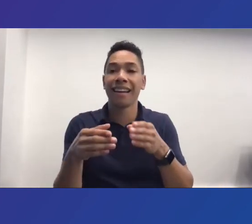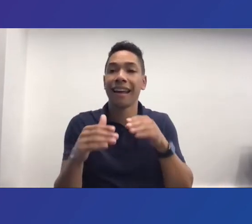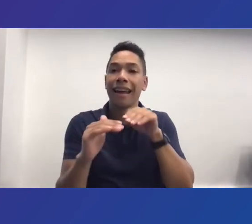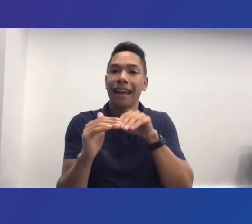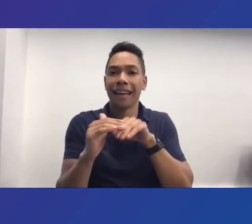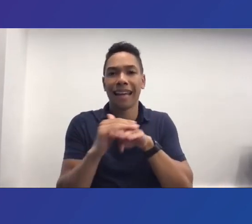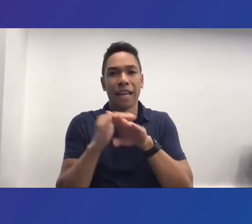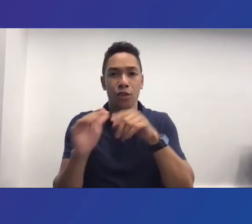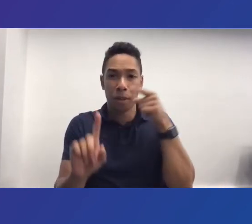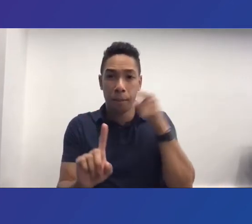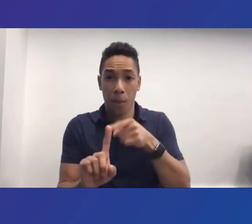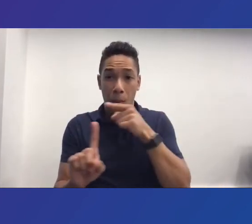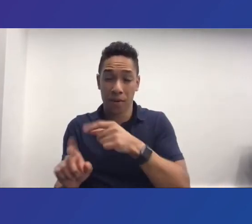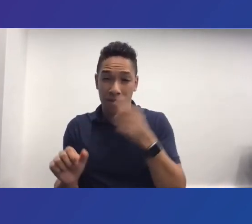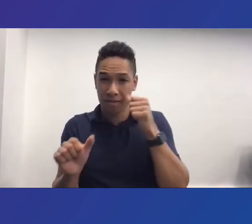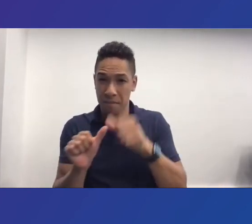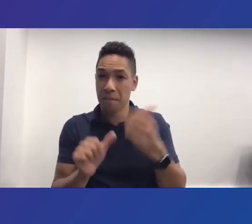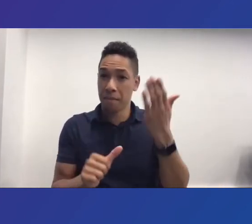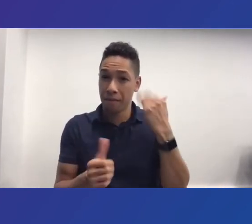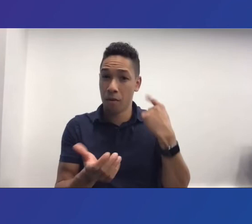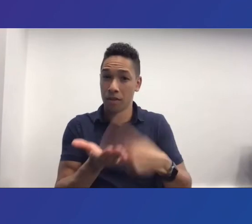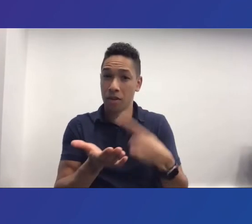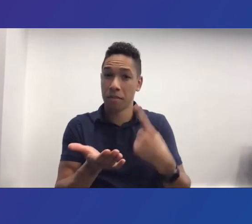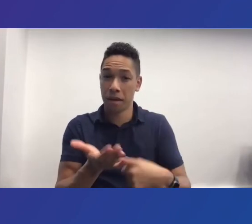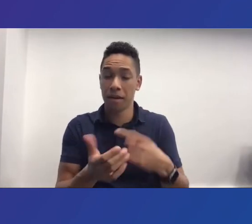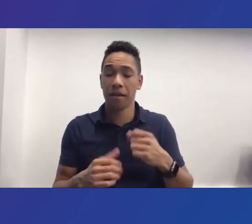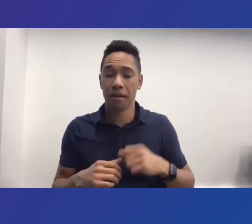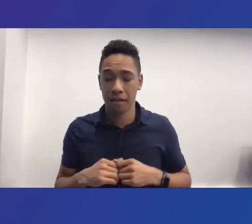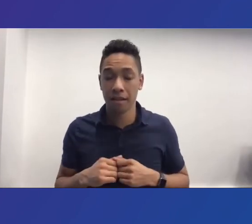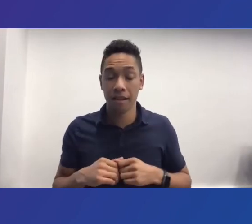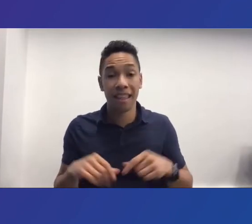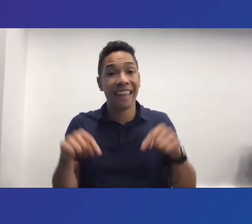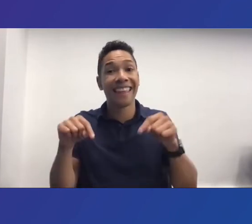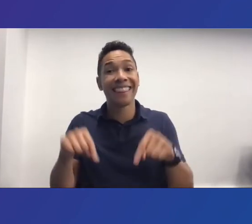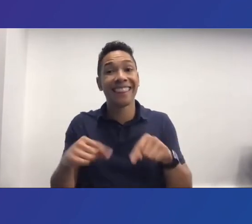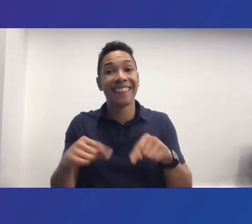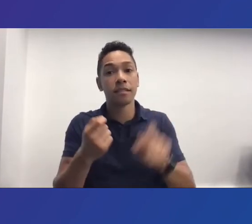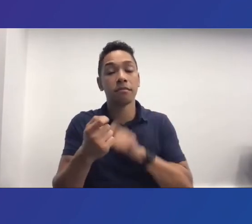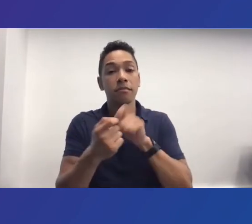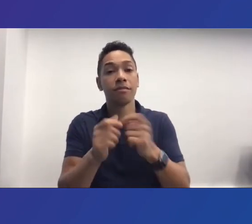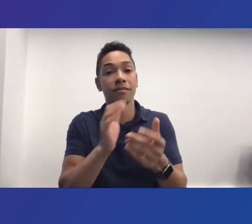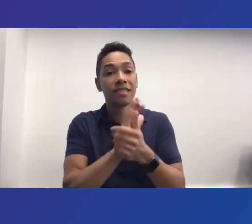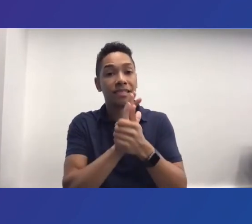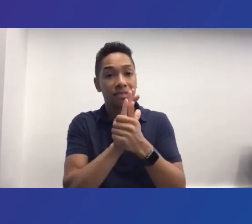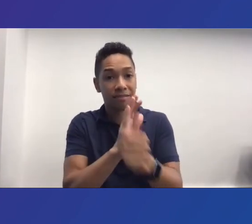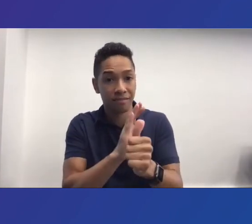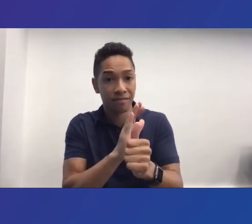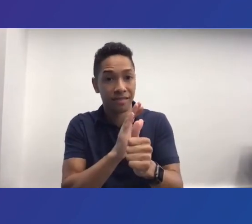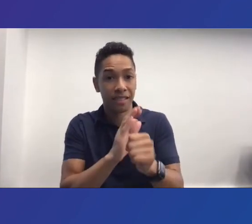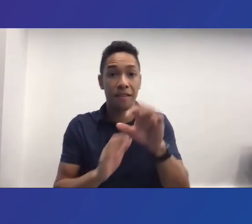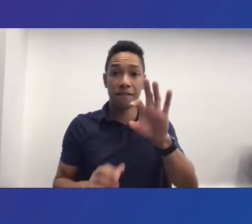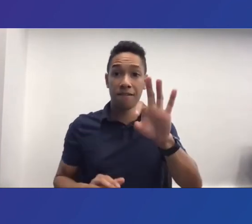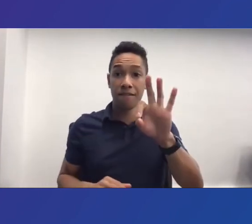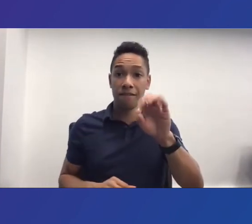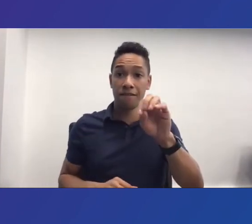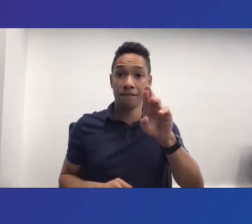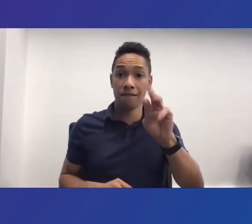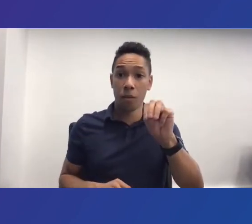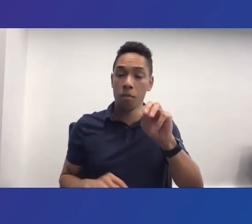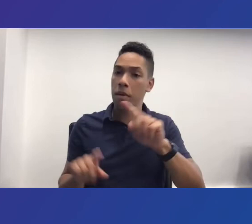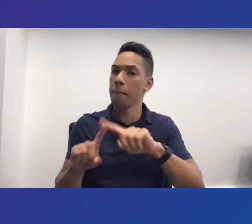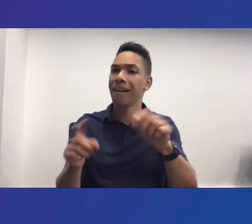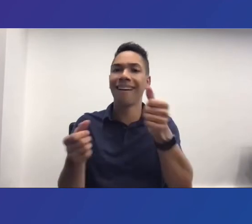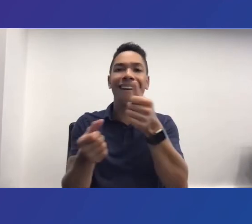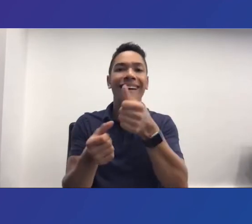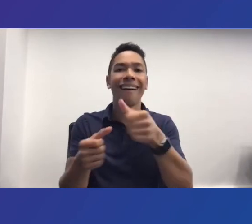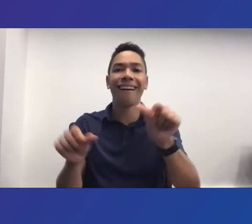points that I brought up earlier, is that this is a particular technique and form, but any body can